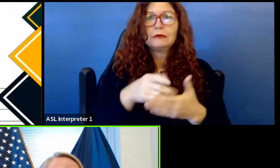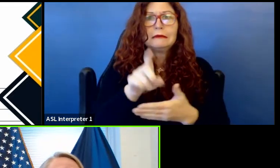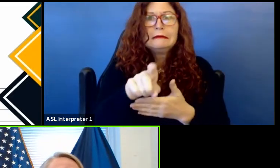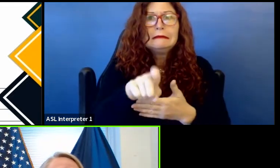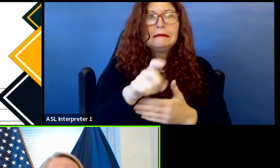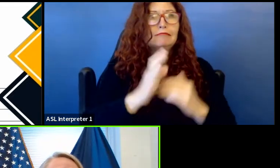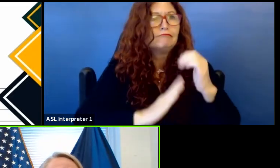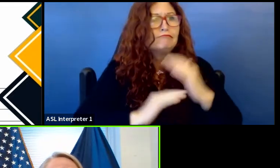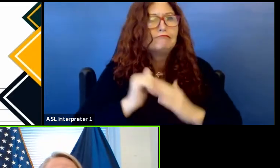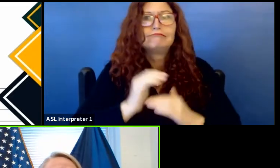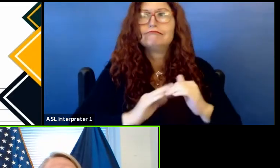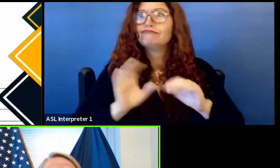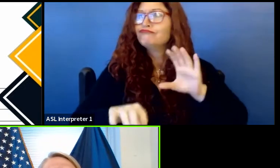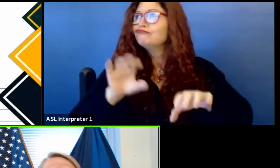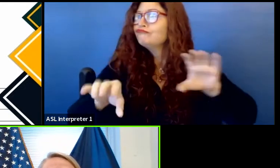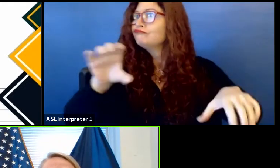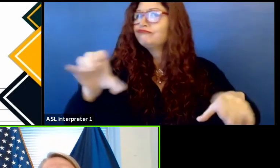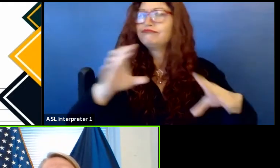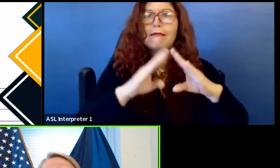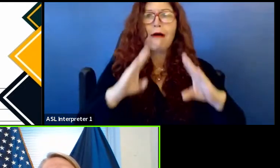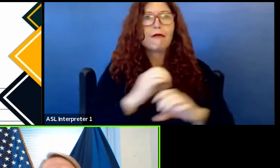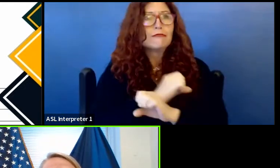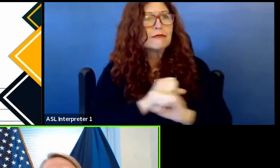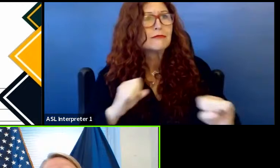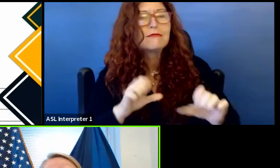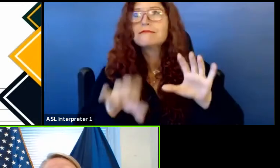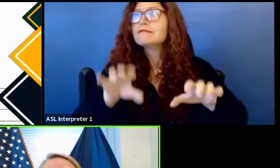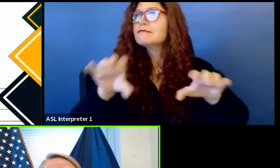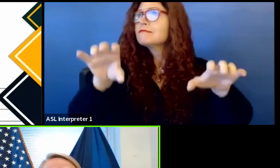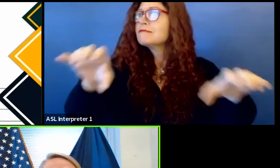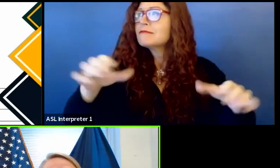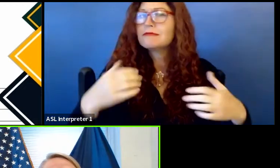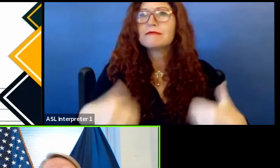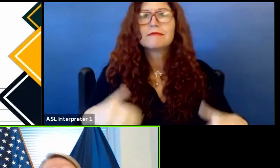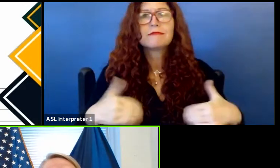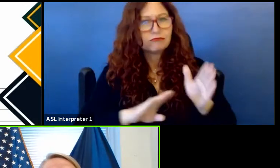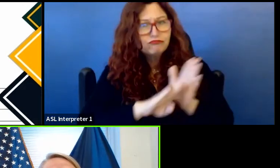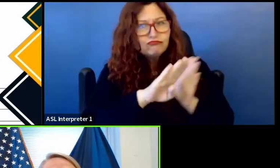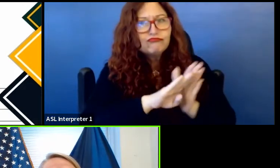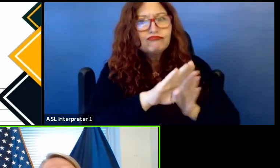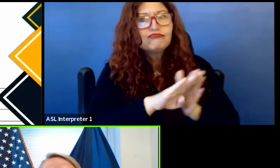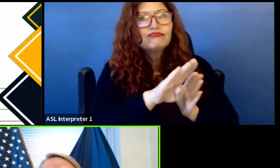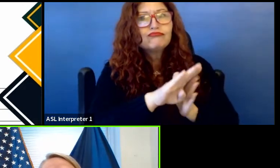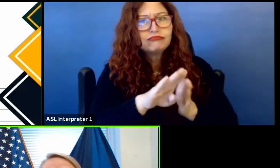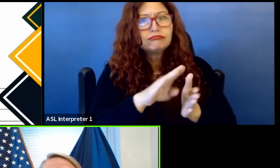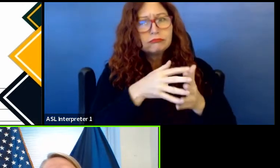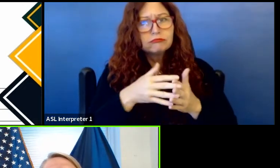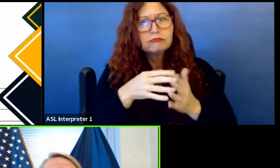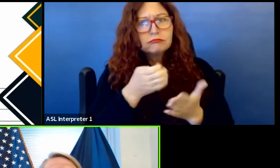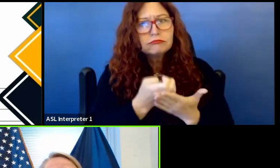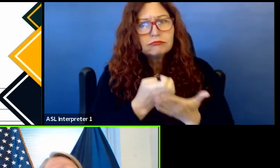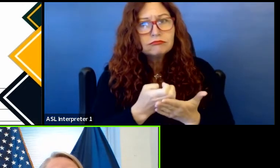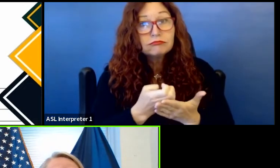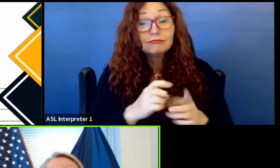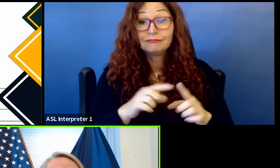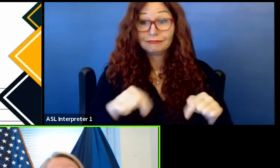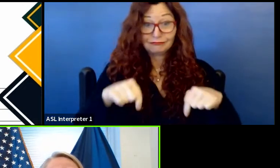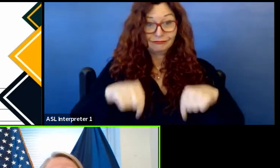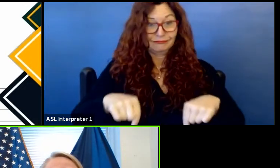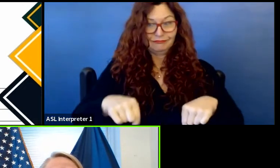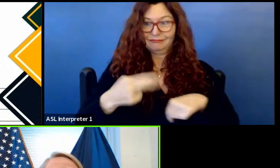in the eeoc's immediate neighborhood there are at least five major construction projects that are ongoing these projects will bring new